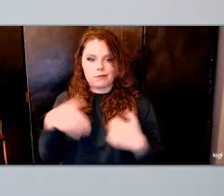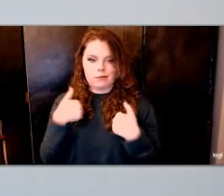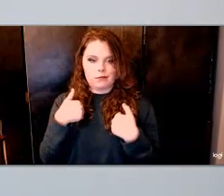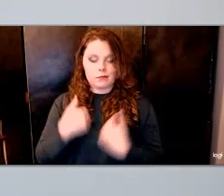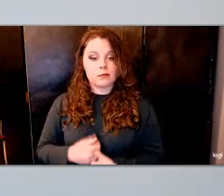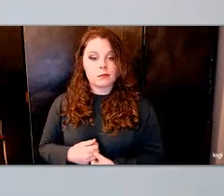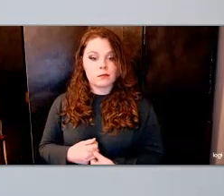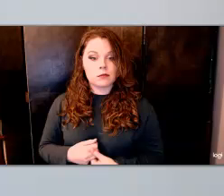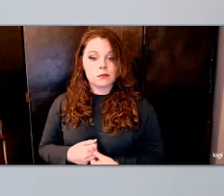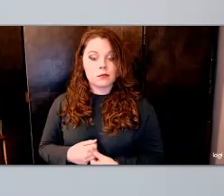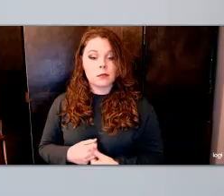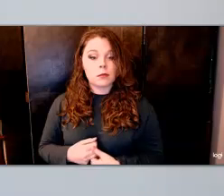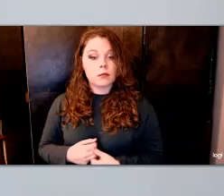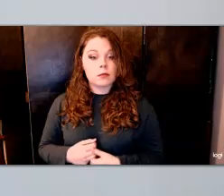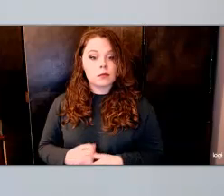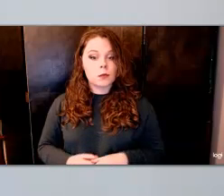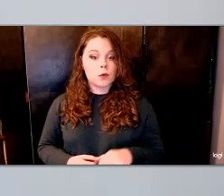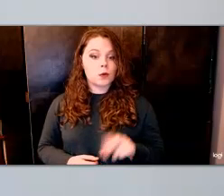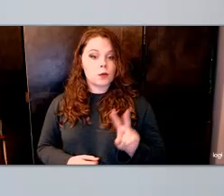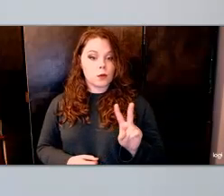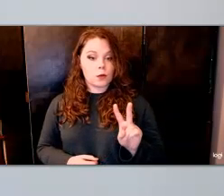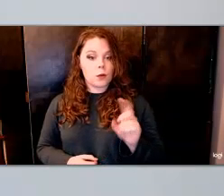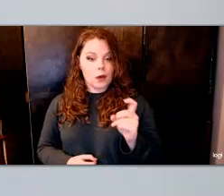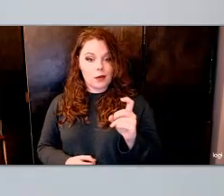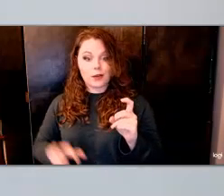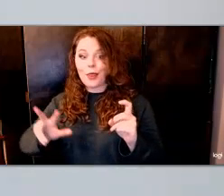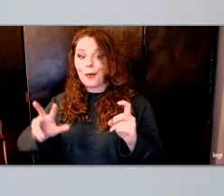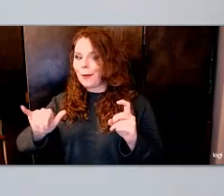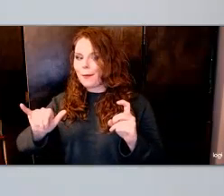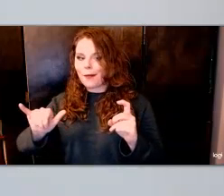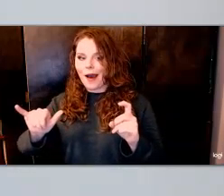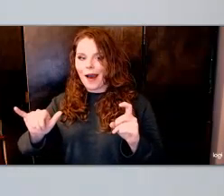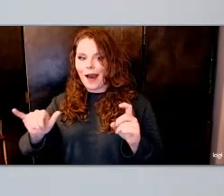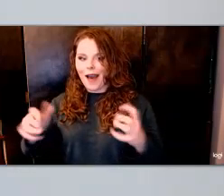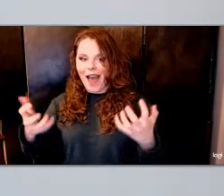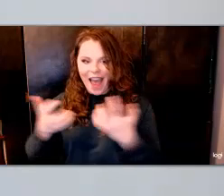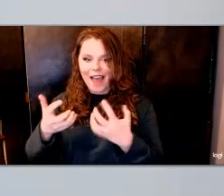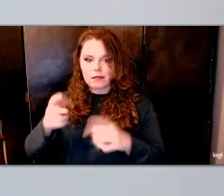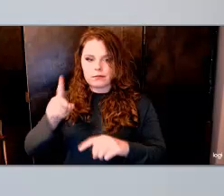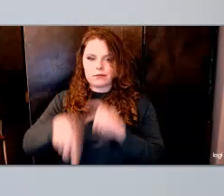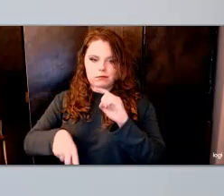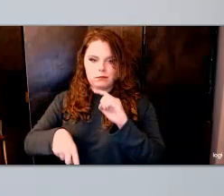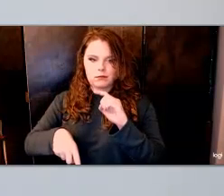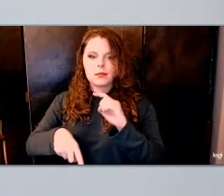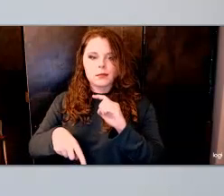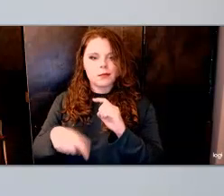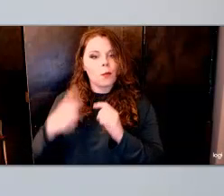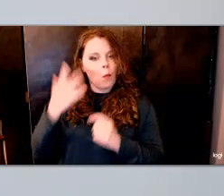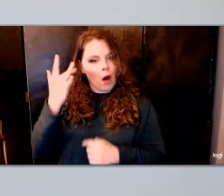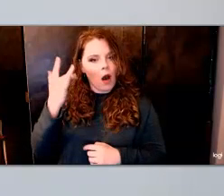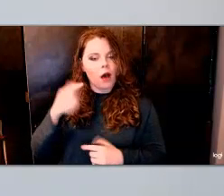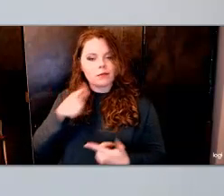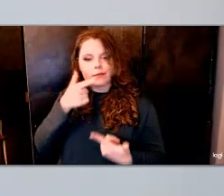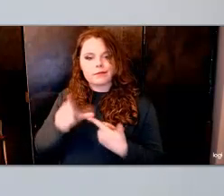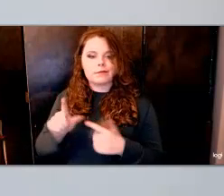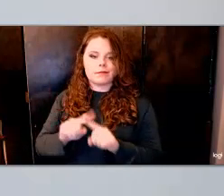However, you could not combine 2x with a 3y, because they are different variables. One has